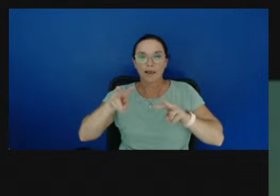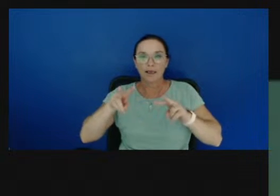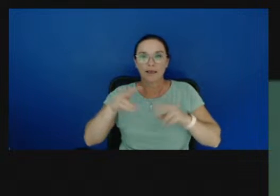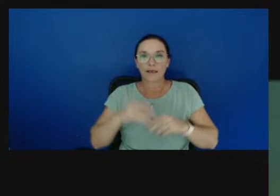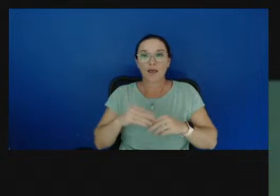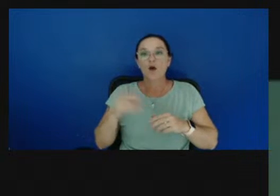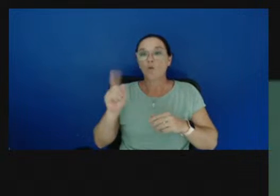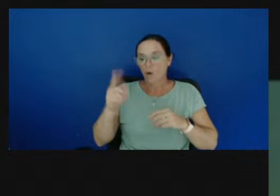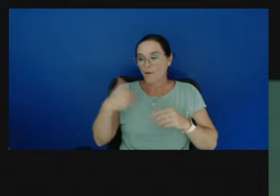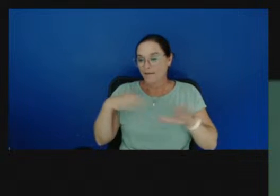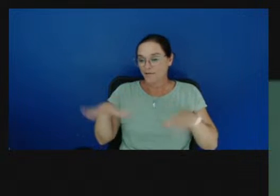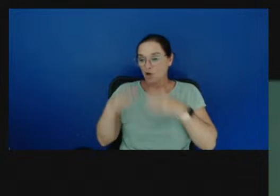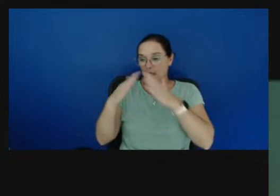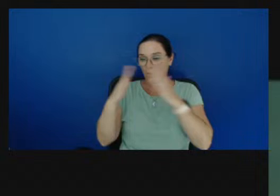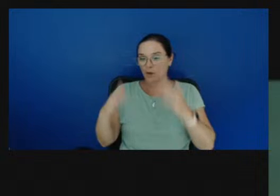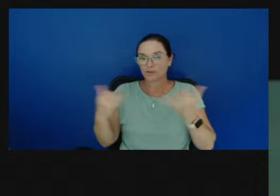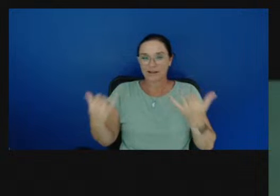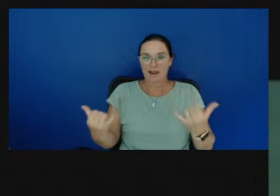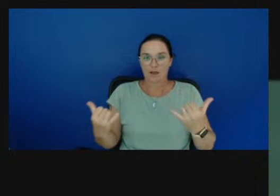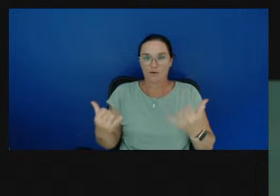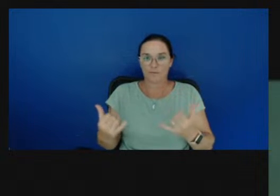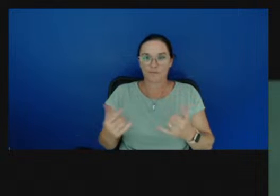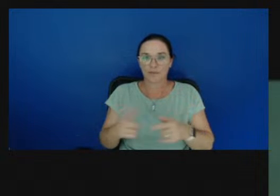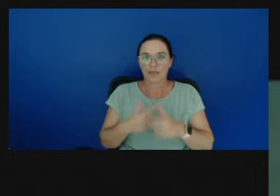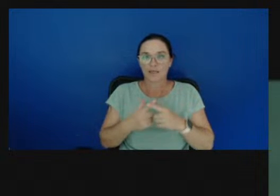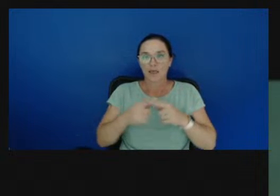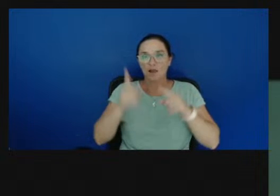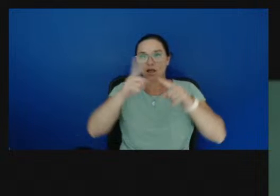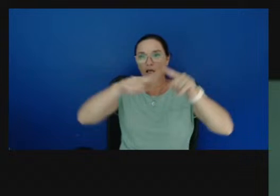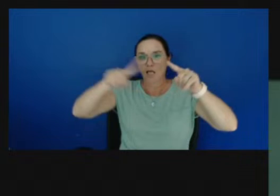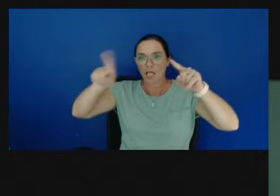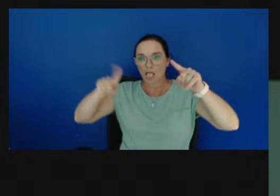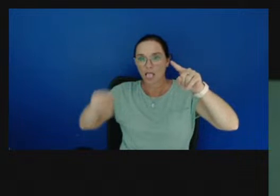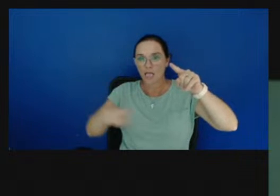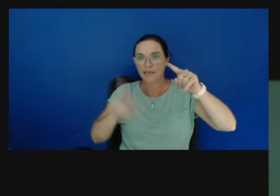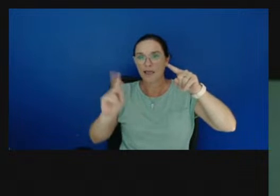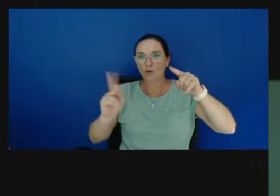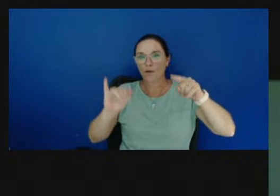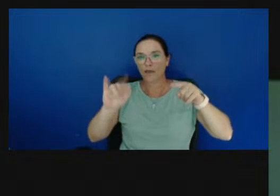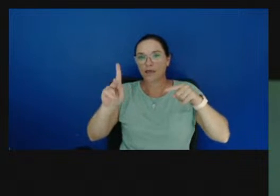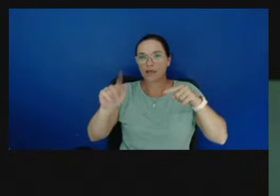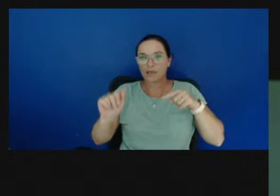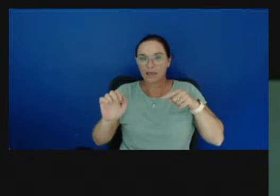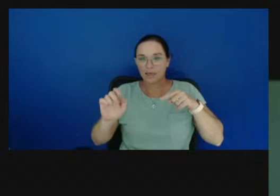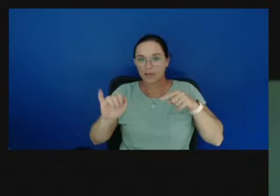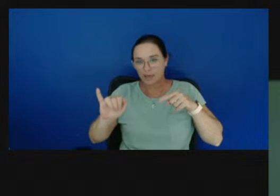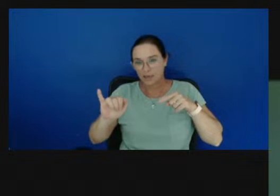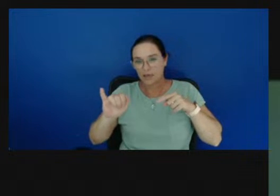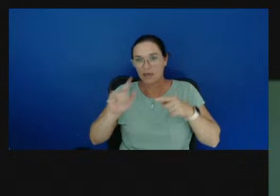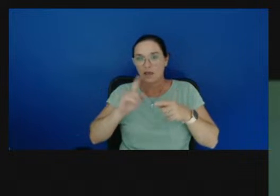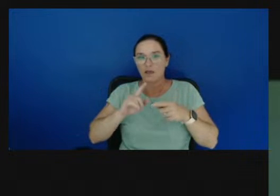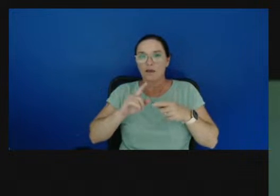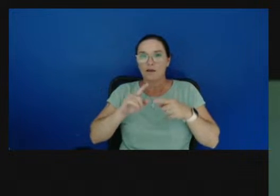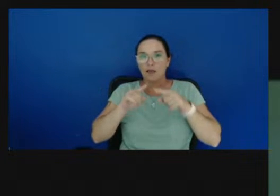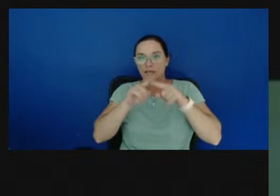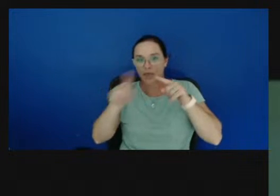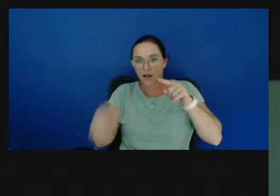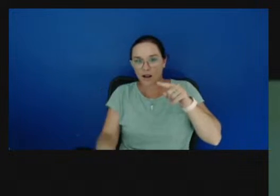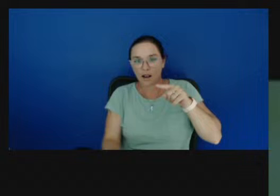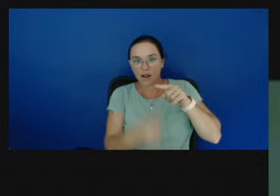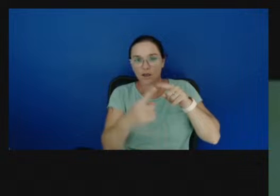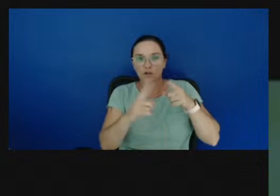today. A long winding road wound around Kilauea Iki past Tianakakoi and to an area marked by the gold arrow